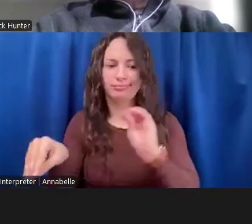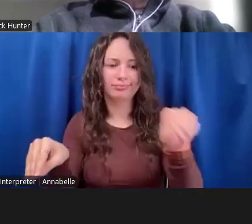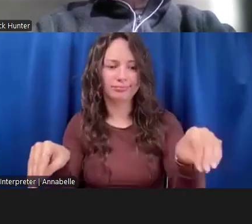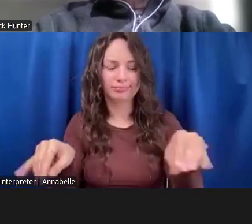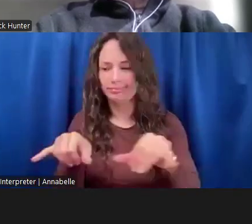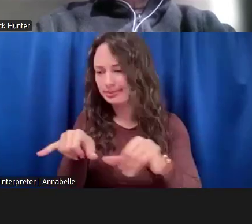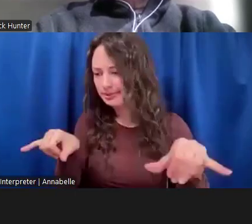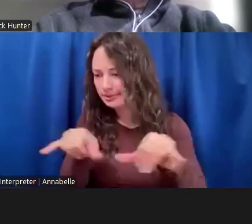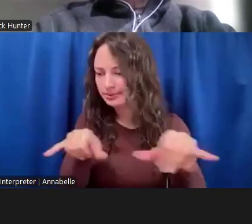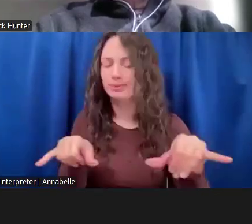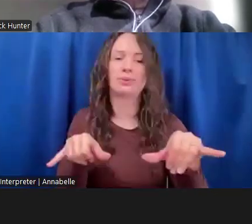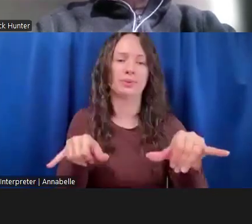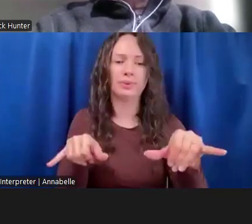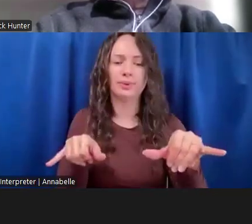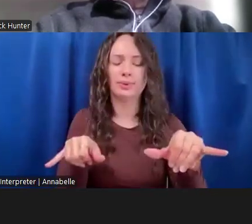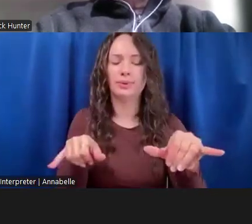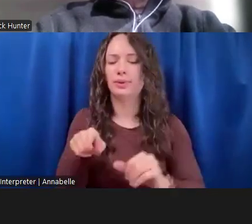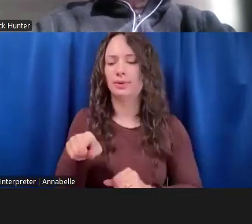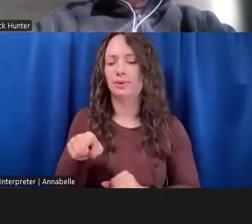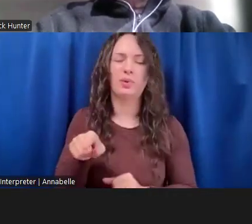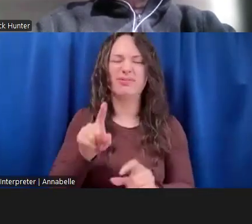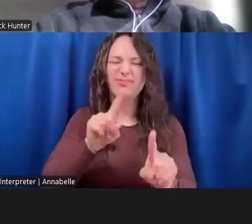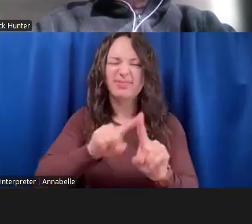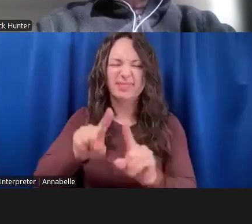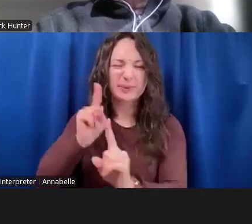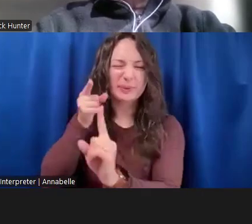specific objectives, whatever they are.